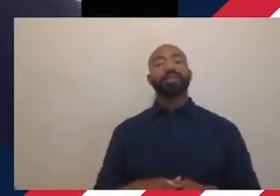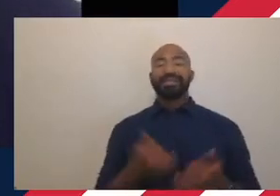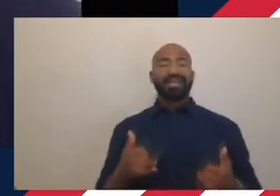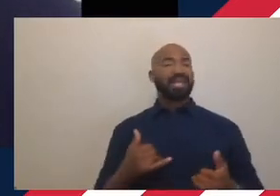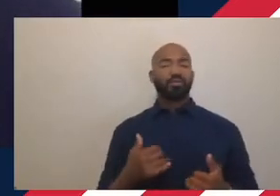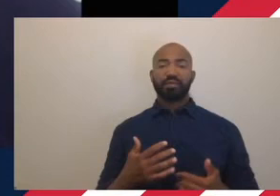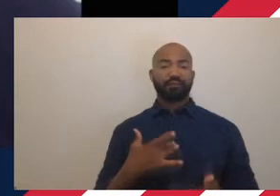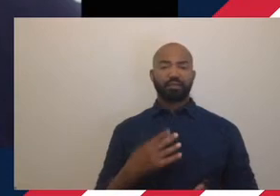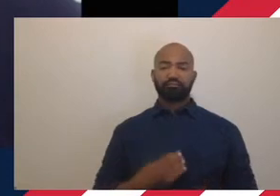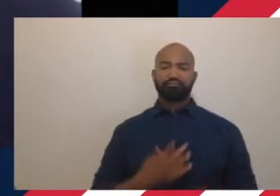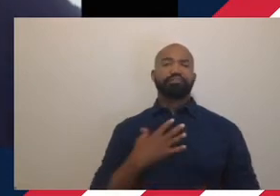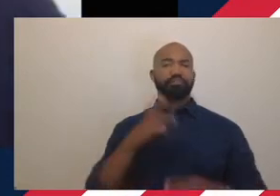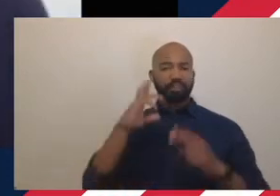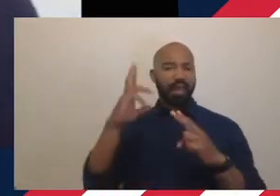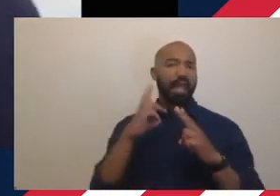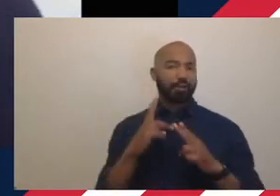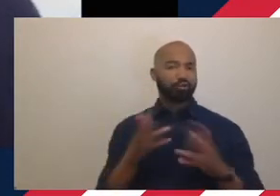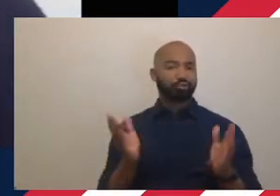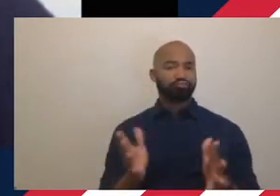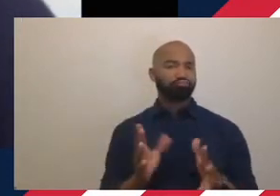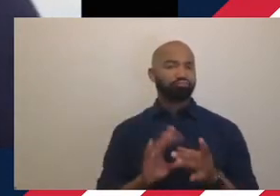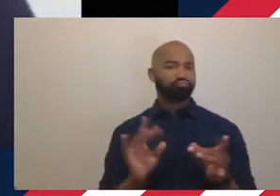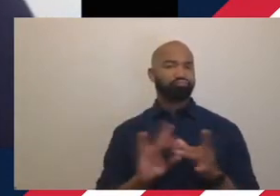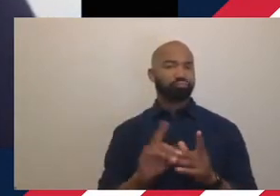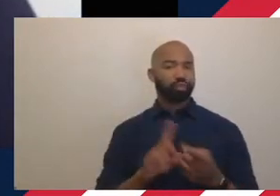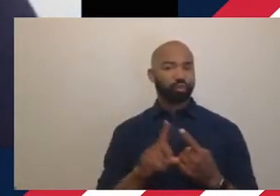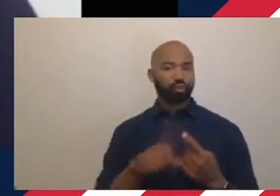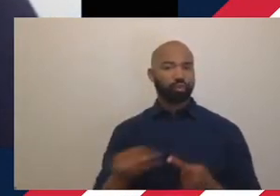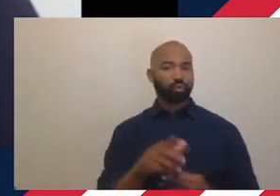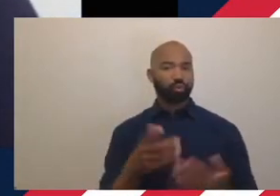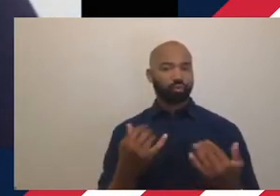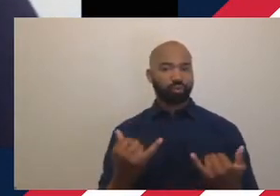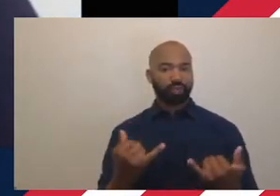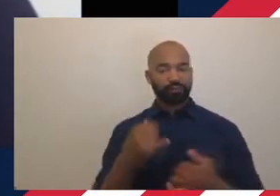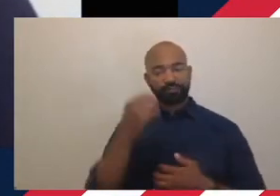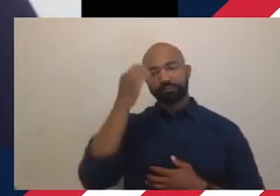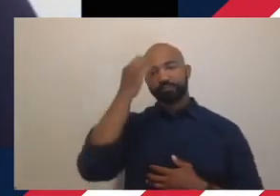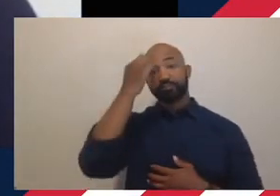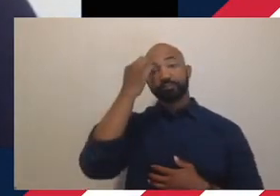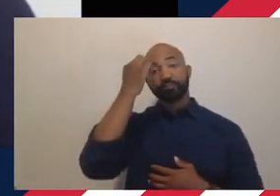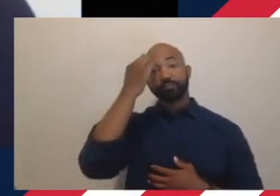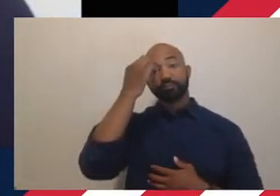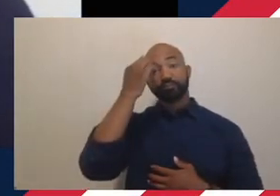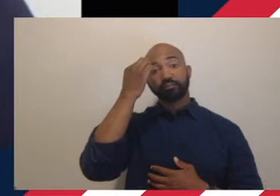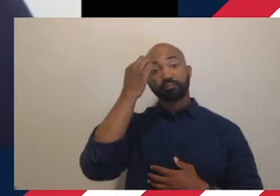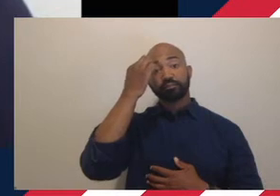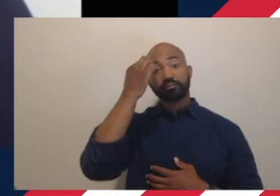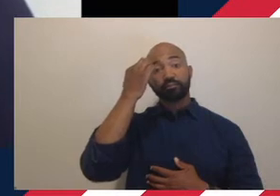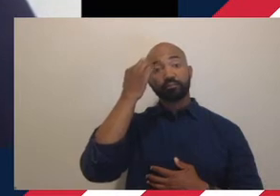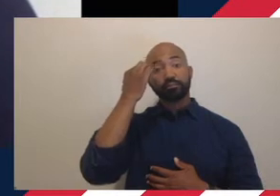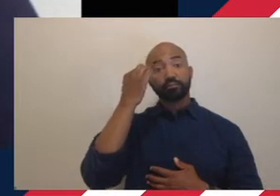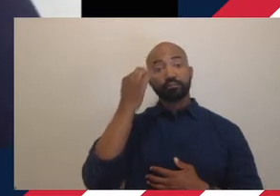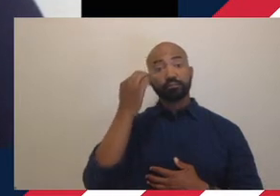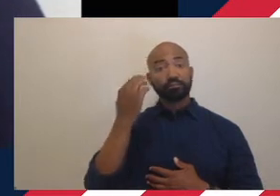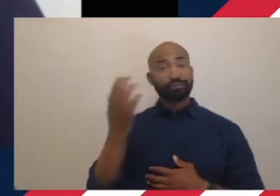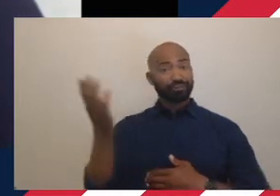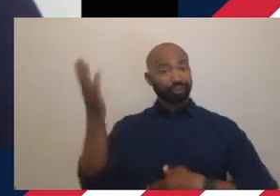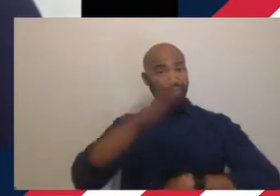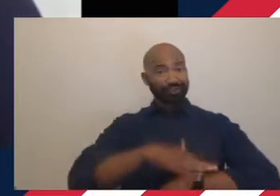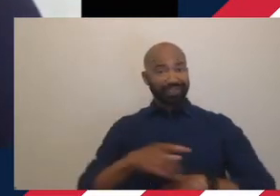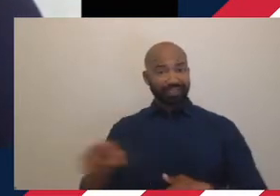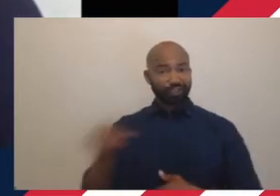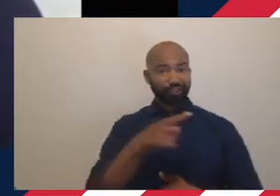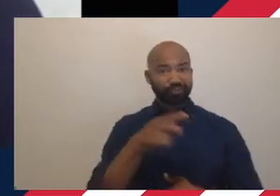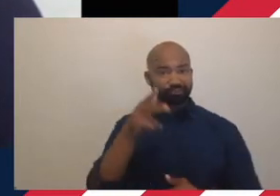speak to all of you today. And I know that one of the things that you've been hearing all day has been